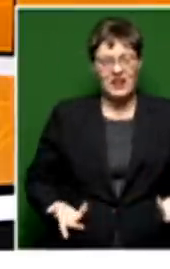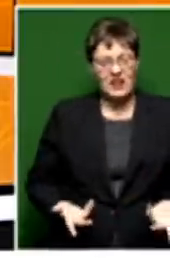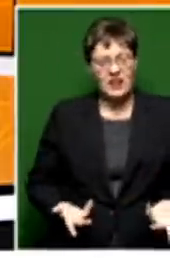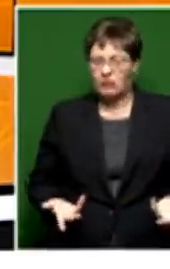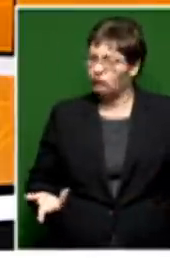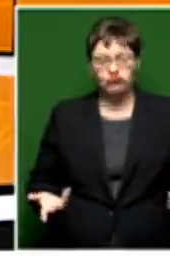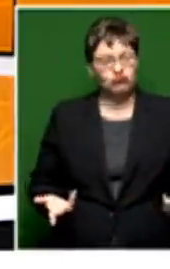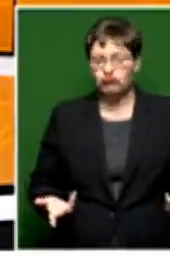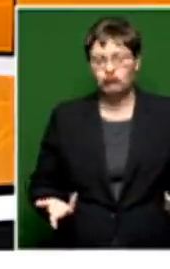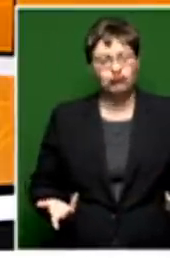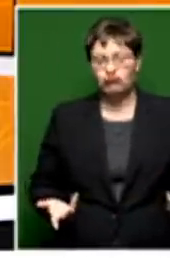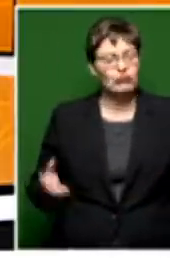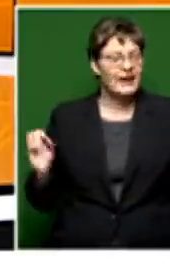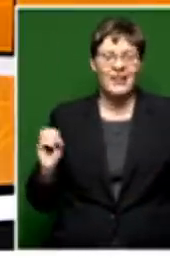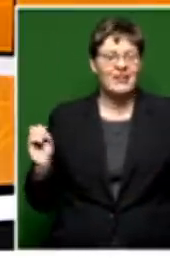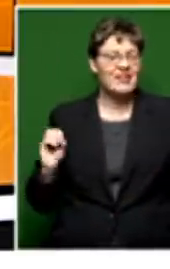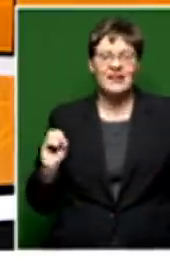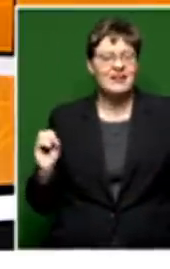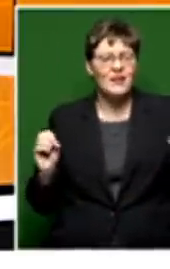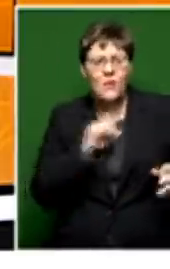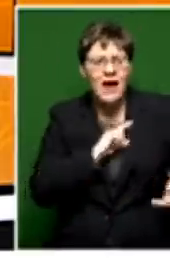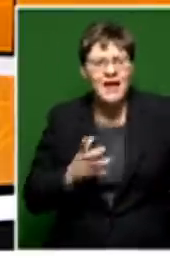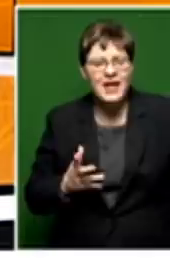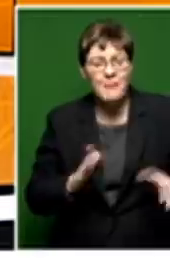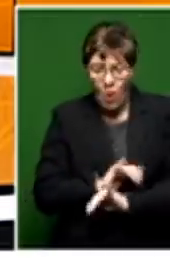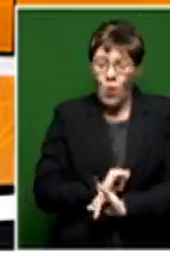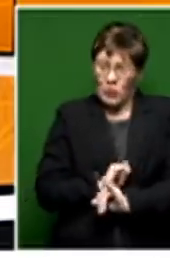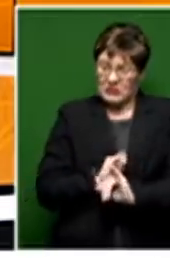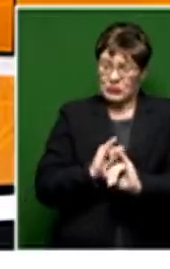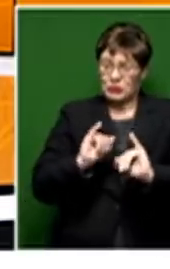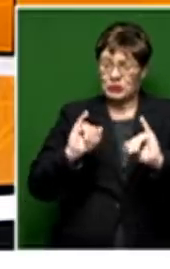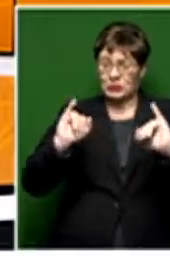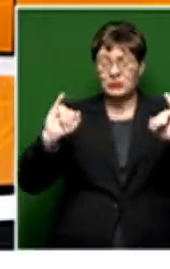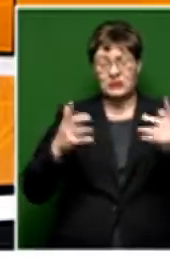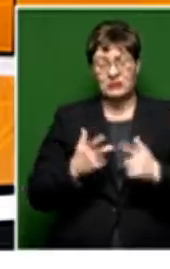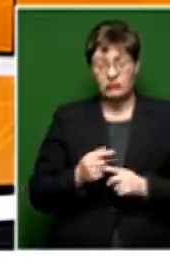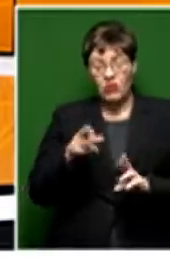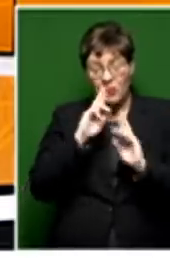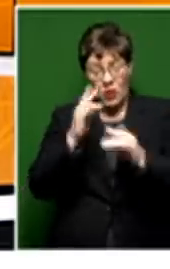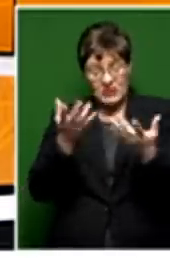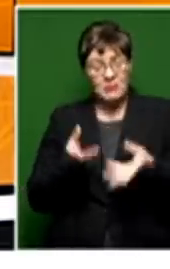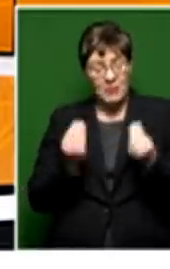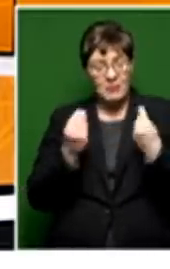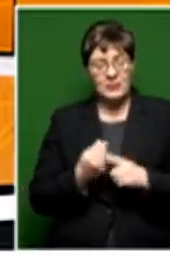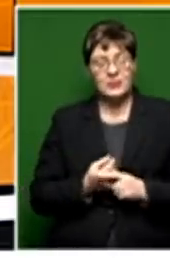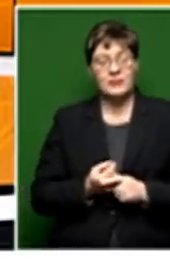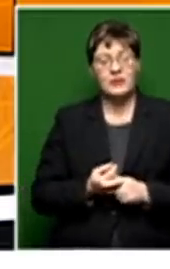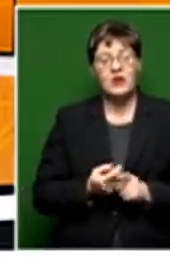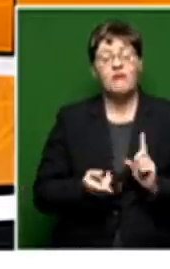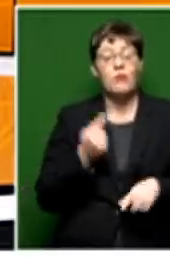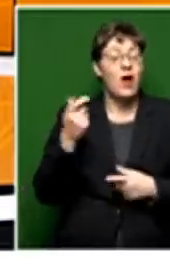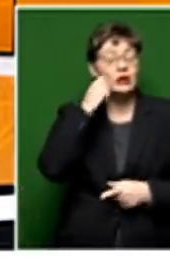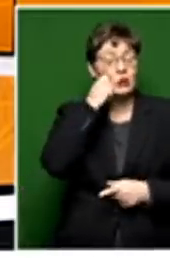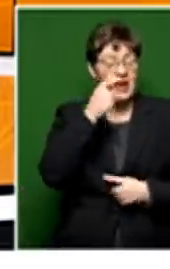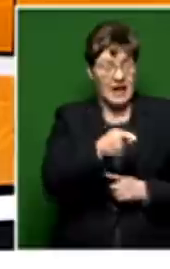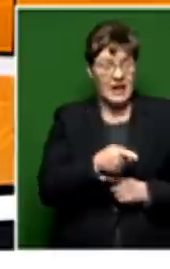different this morning. They are not. Why? It's intensifying and it's getting worse. I mean, I'm getting a report coming now from, this is out of Tshwane.